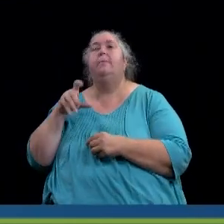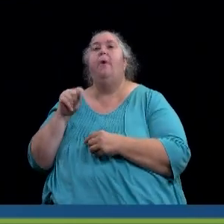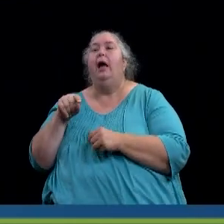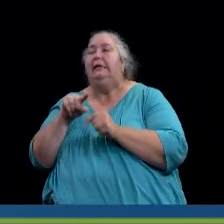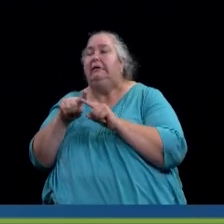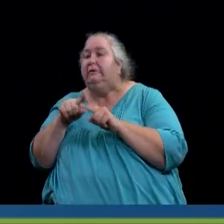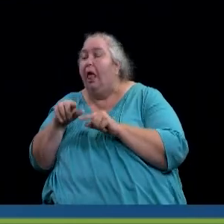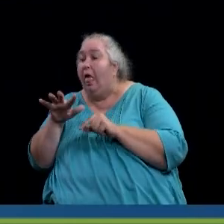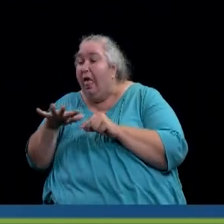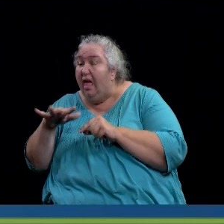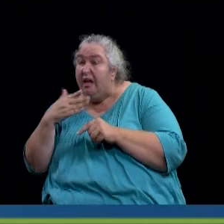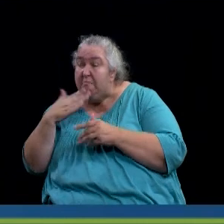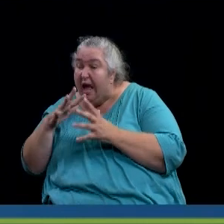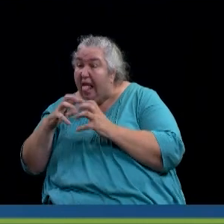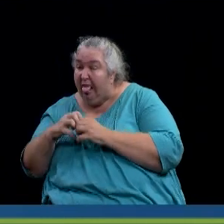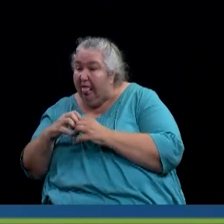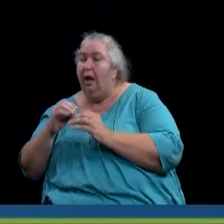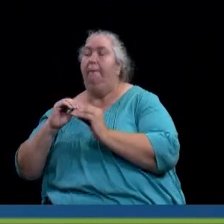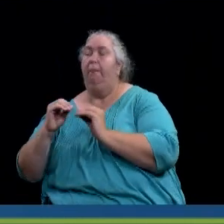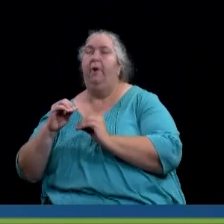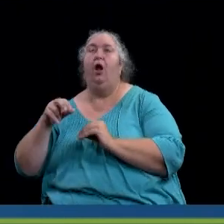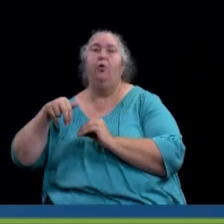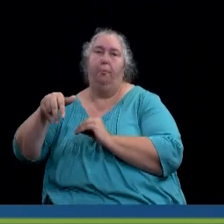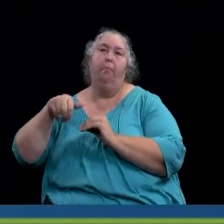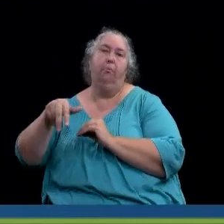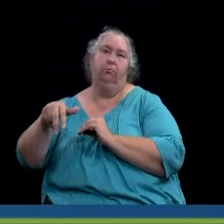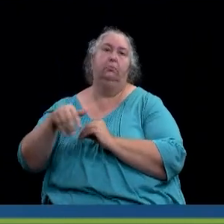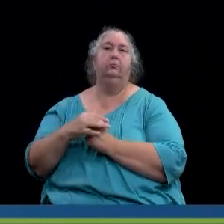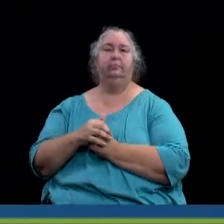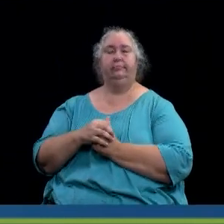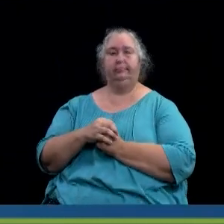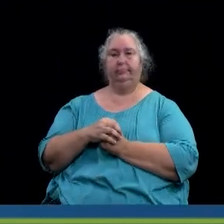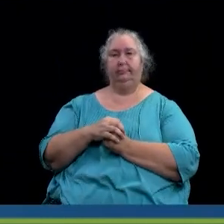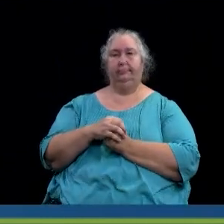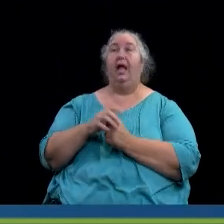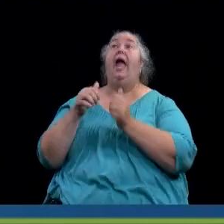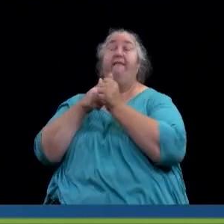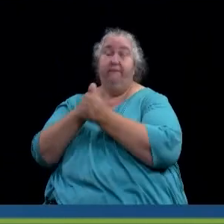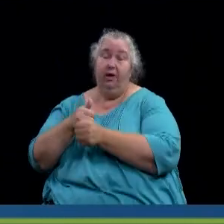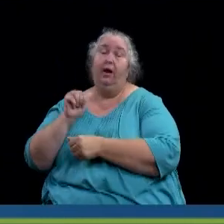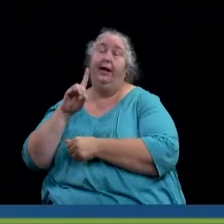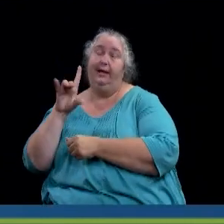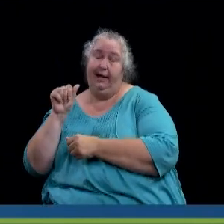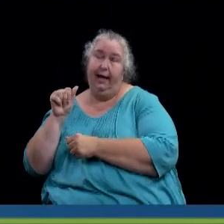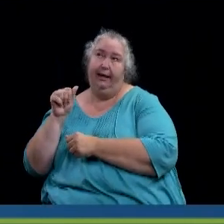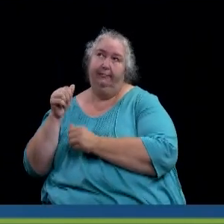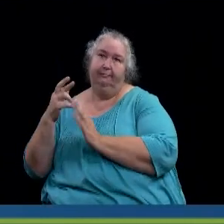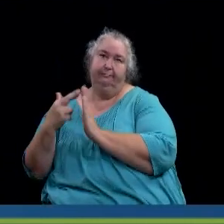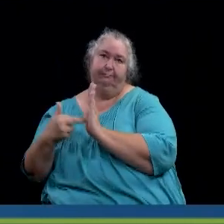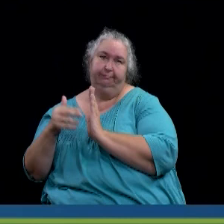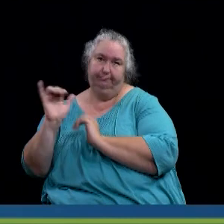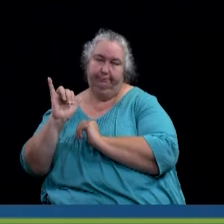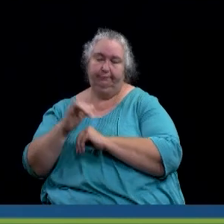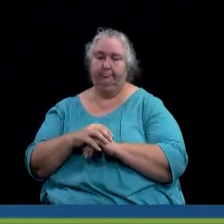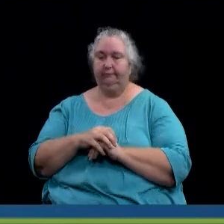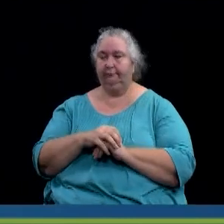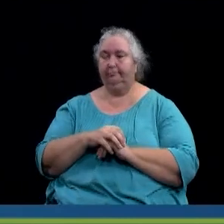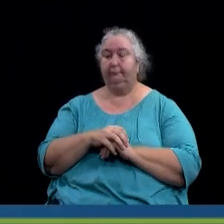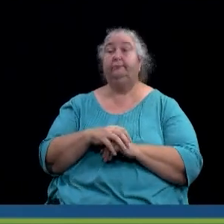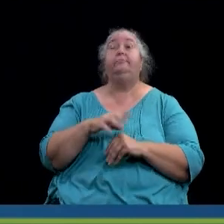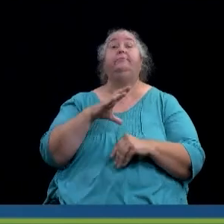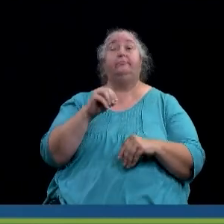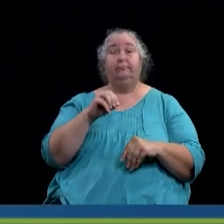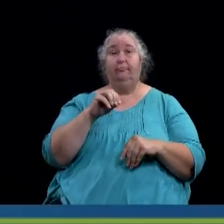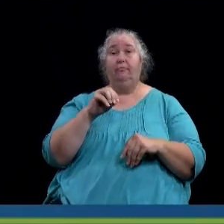completion. Includes pavement rehabilitation, isolated storm sewer system modifications, and